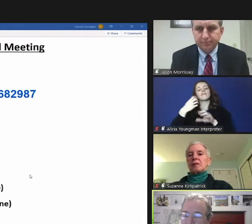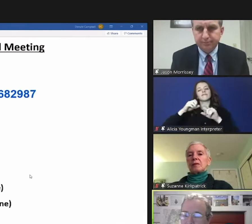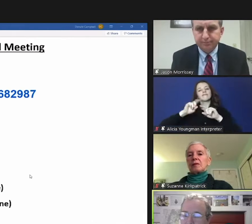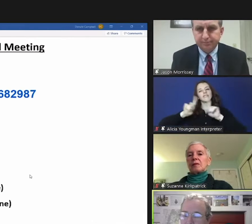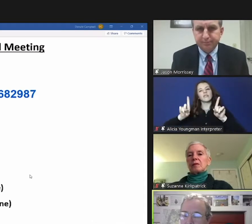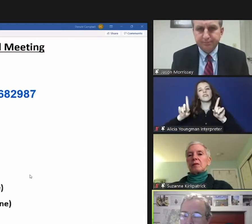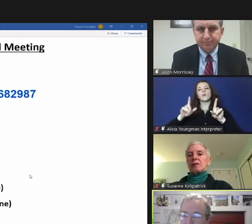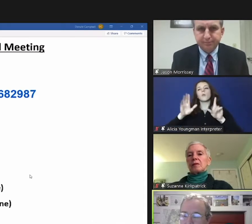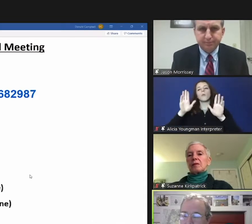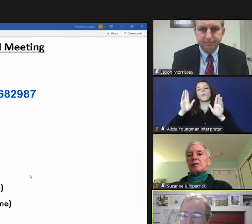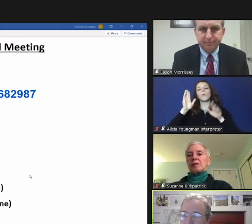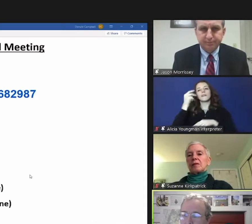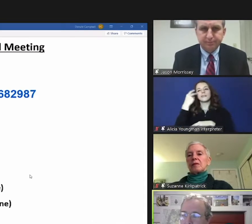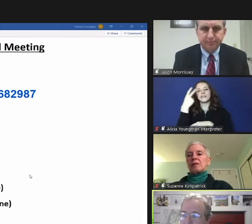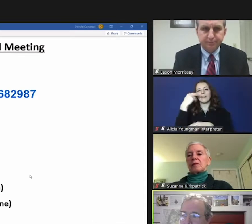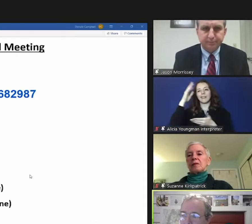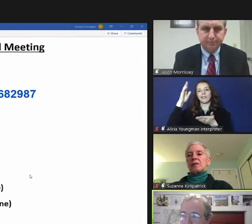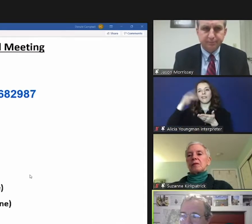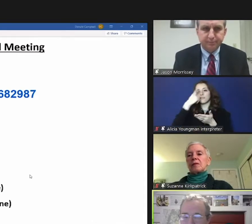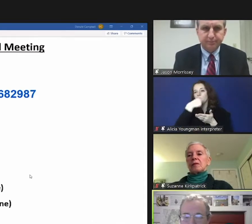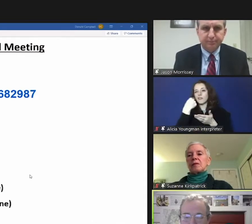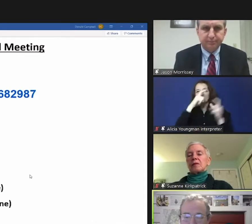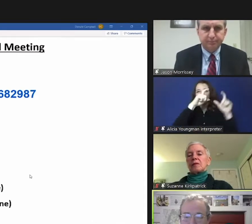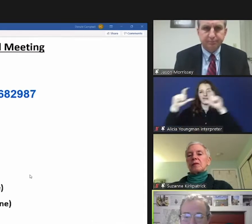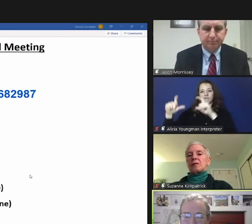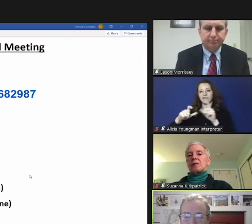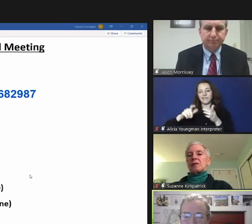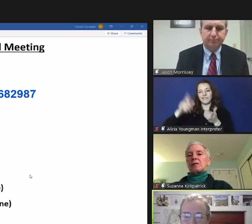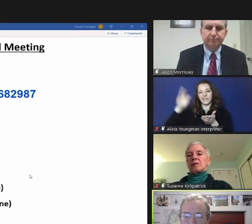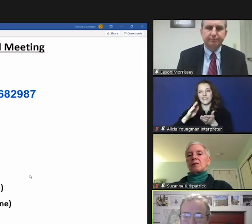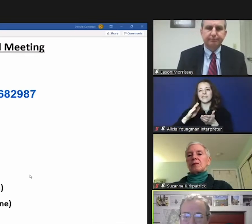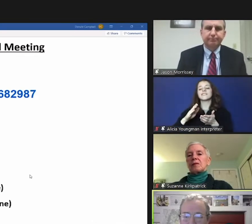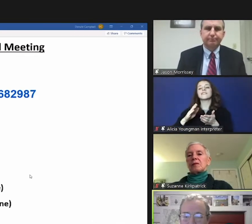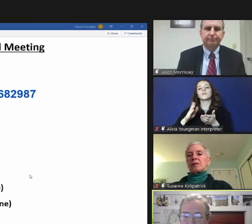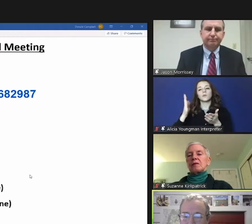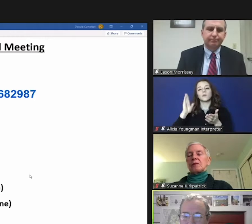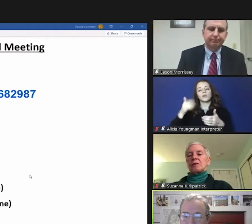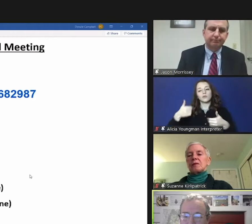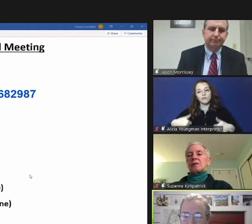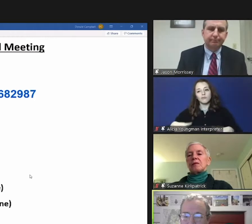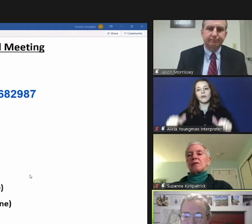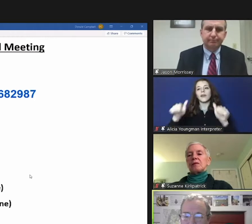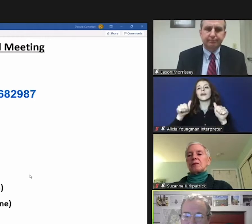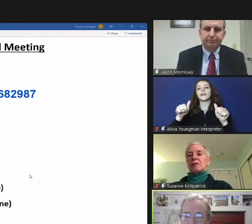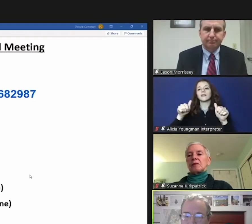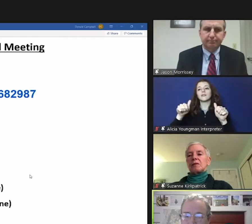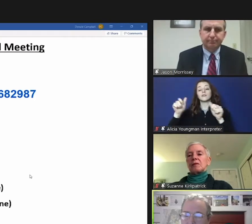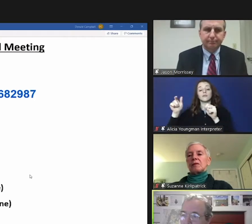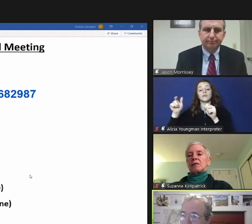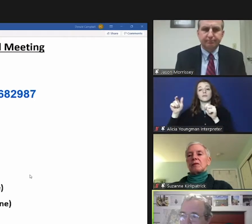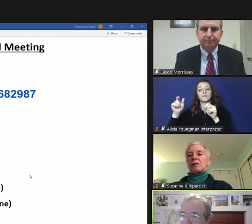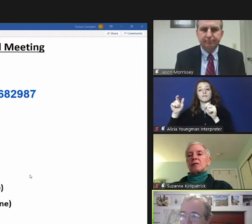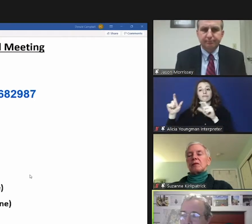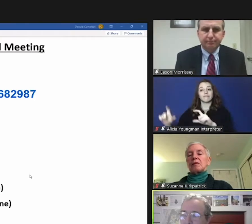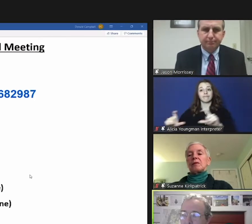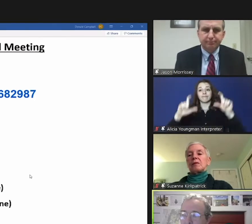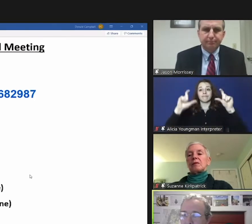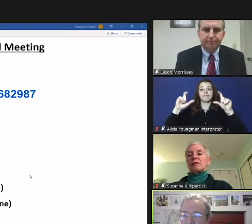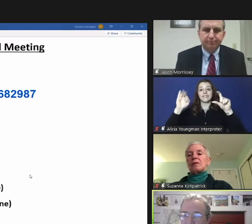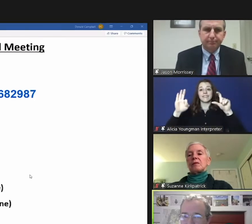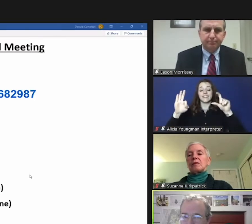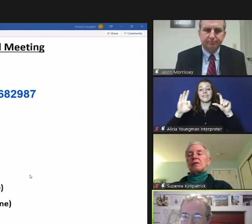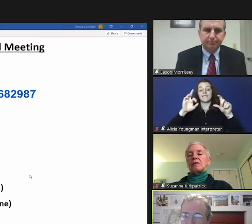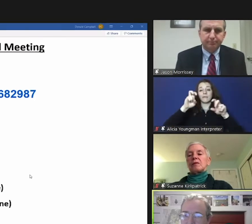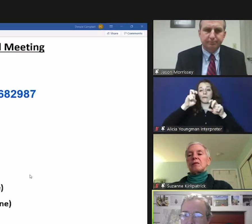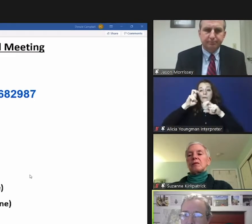fewer faces, and we will make an effort to bring in faces that are panelists,